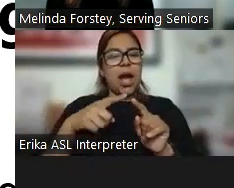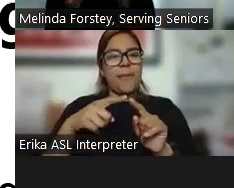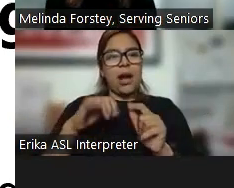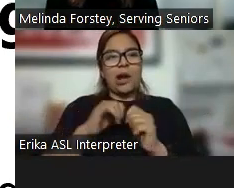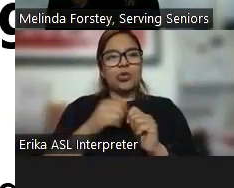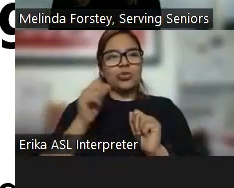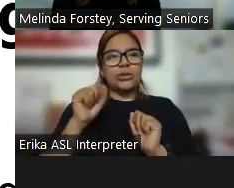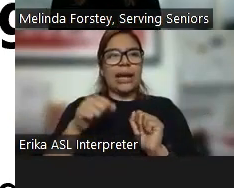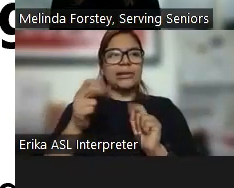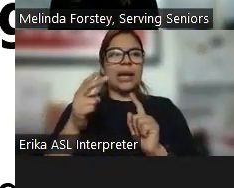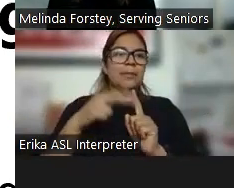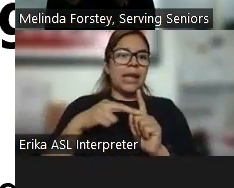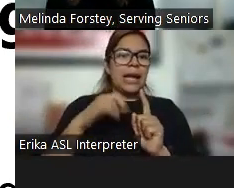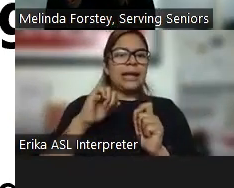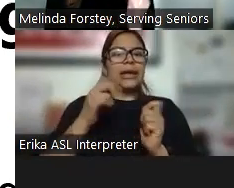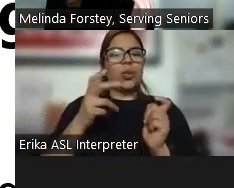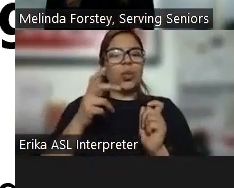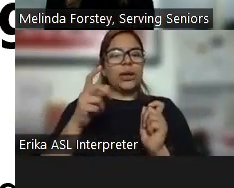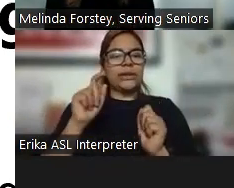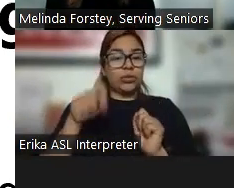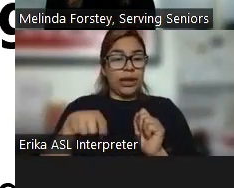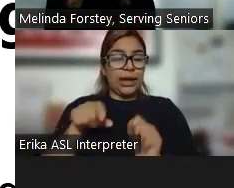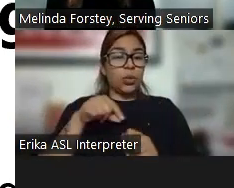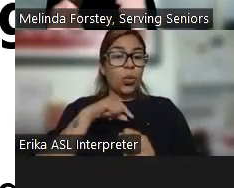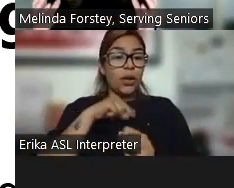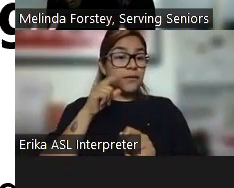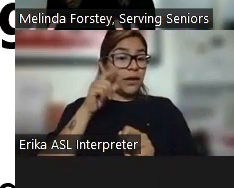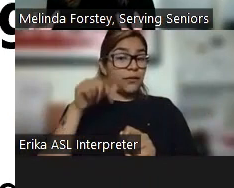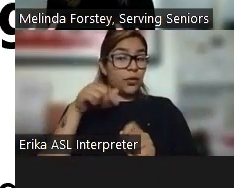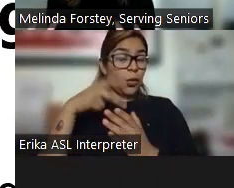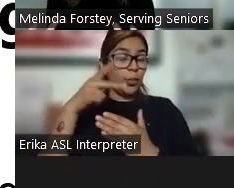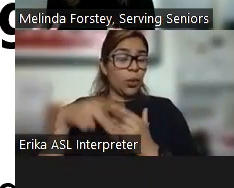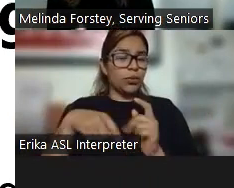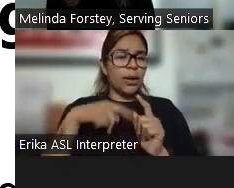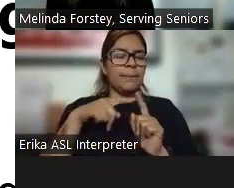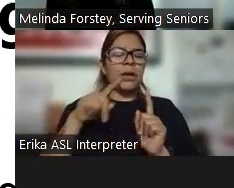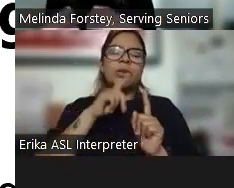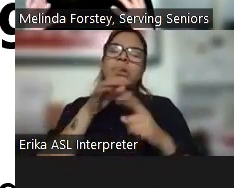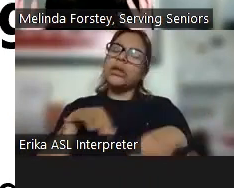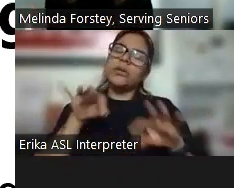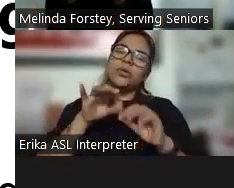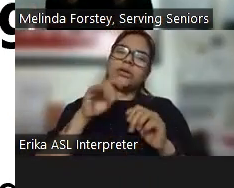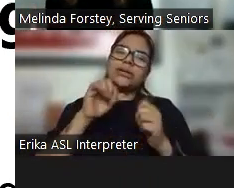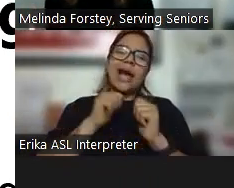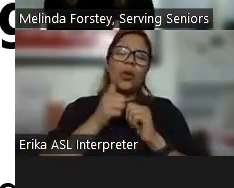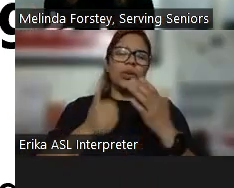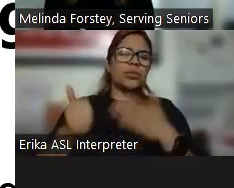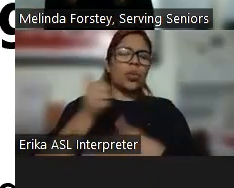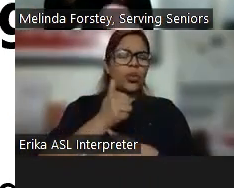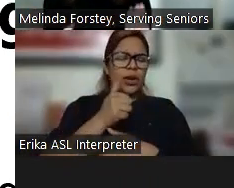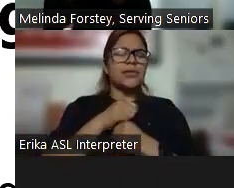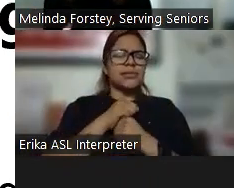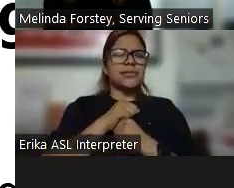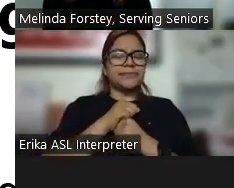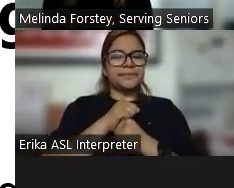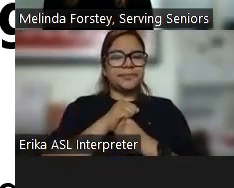well. I think the most important thing to point out is the prioritization.